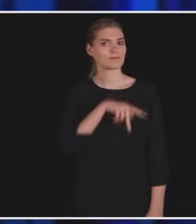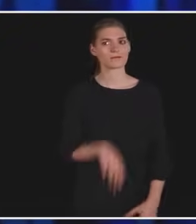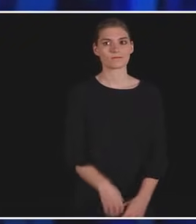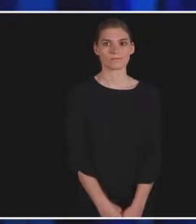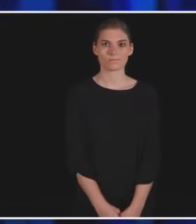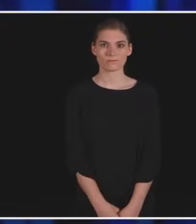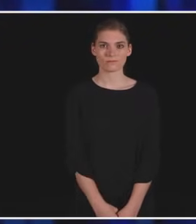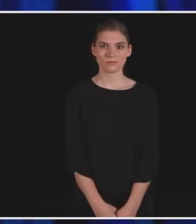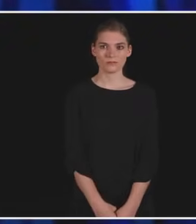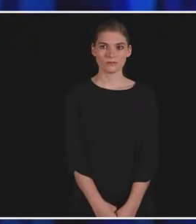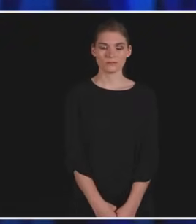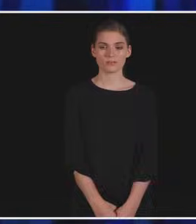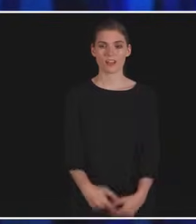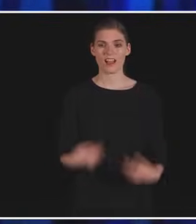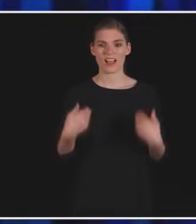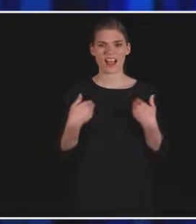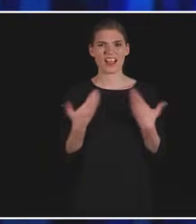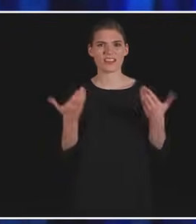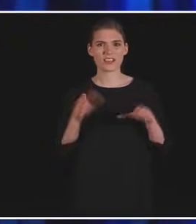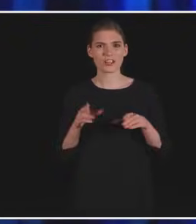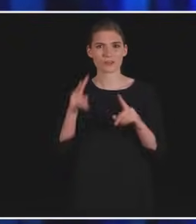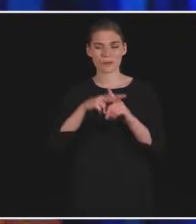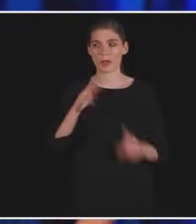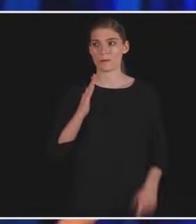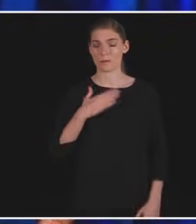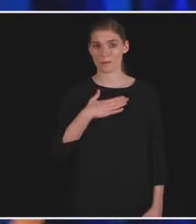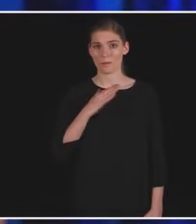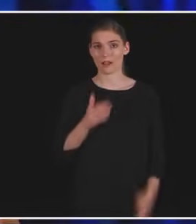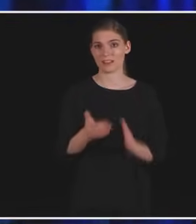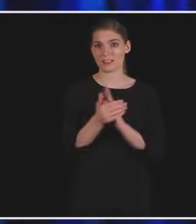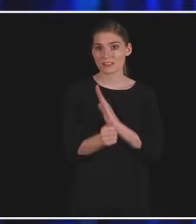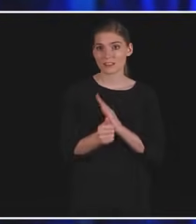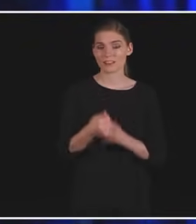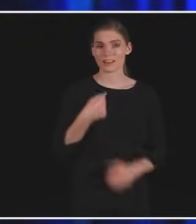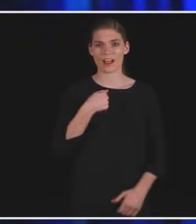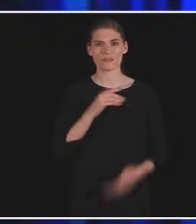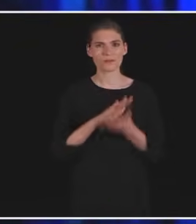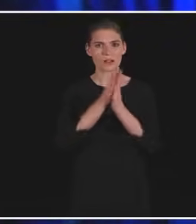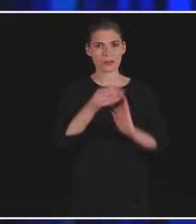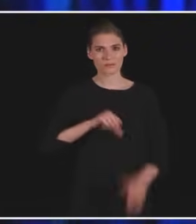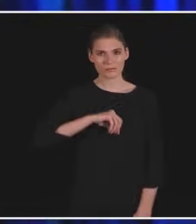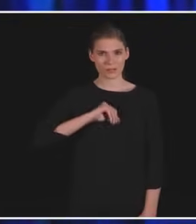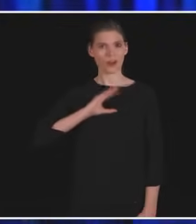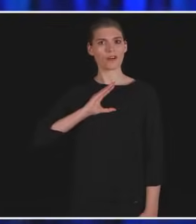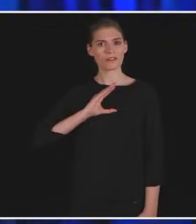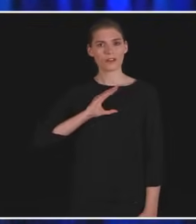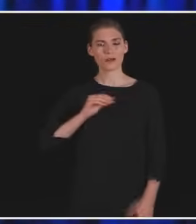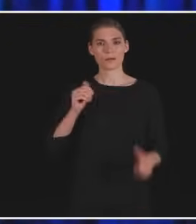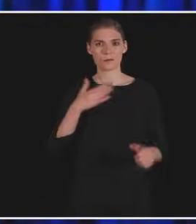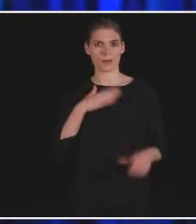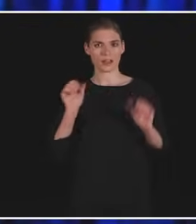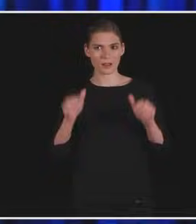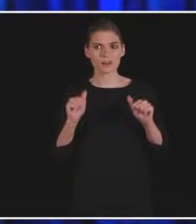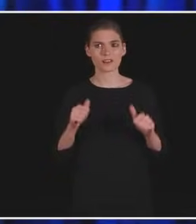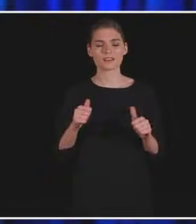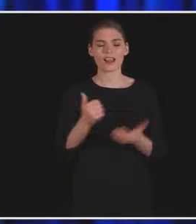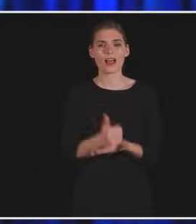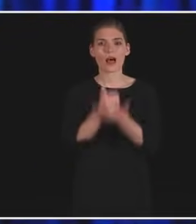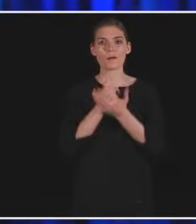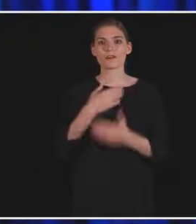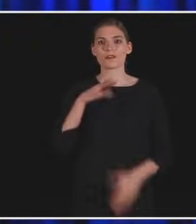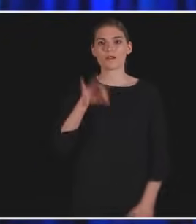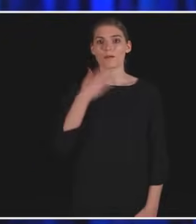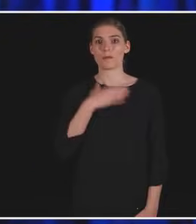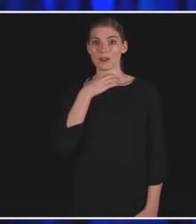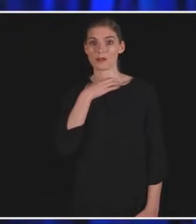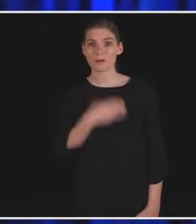as a person. Getting the chance to apply my skills has given me confidence in my abilities, and it's also helped me